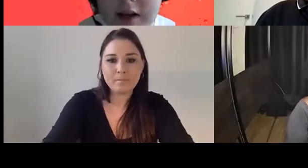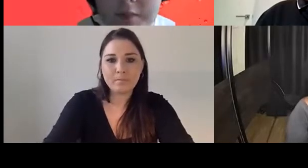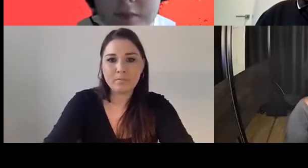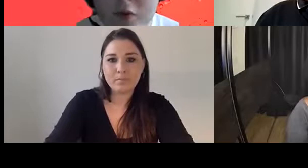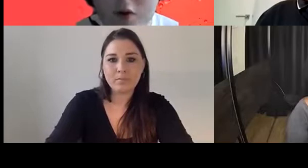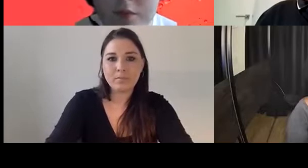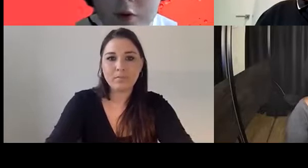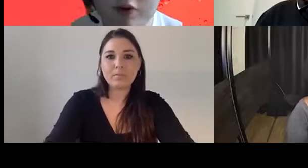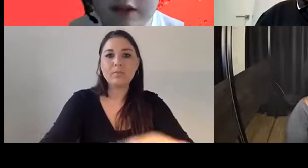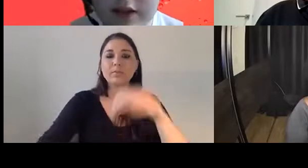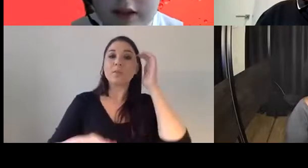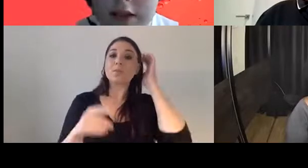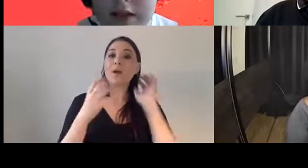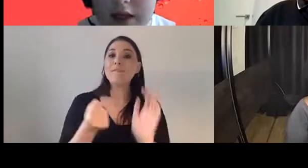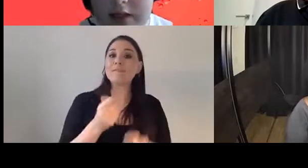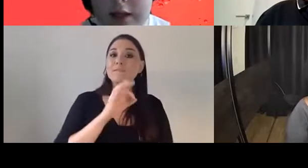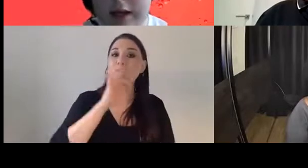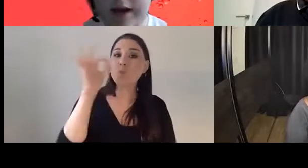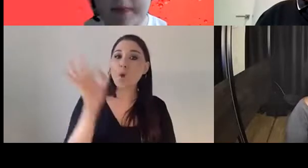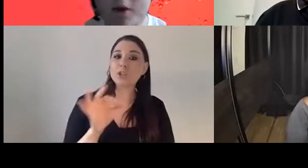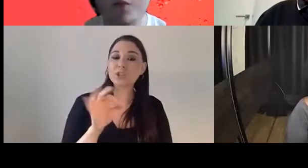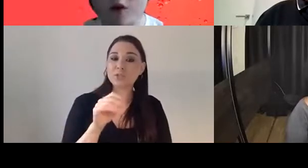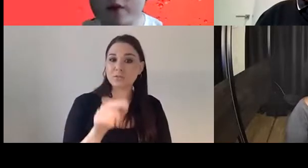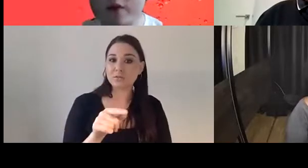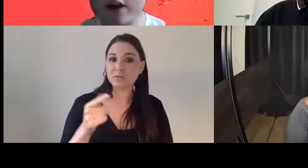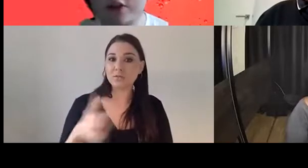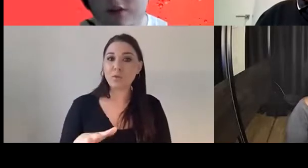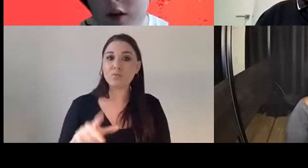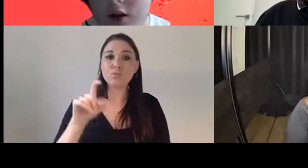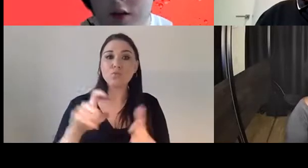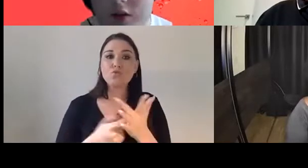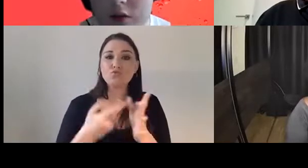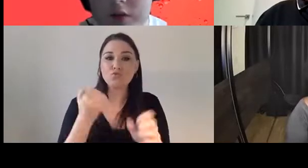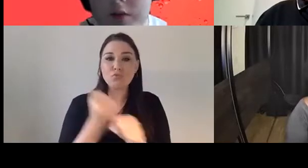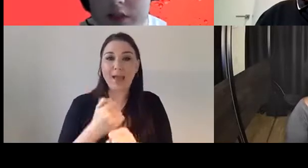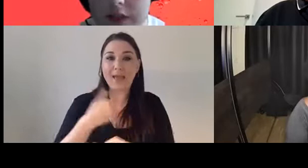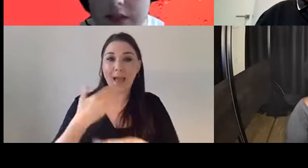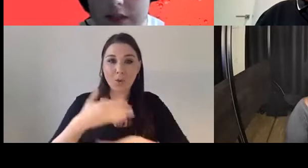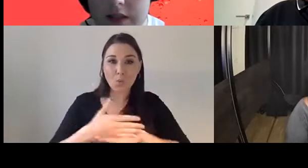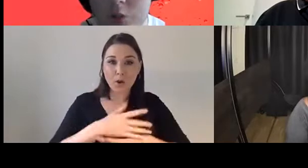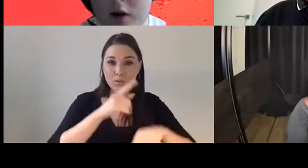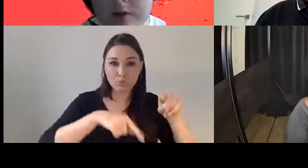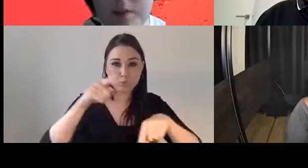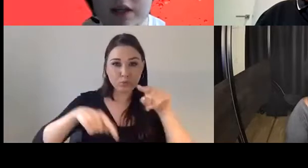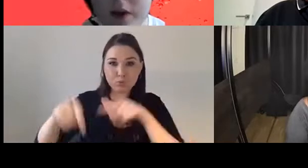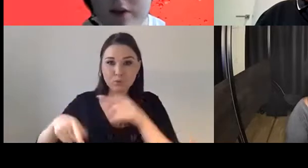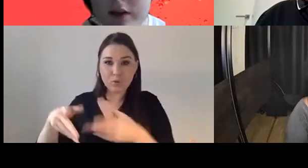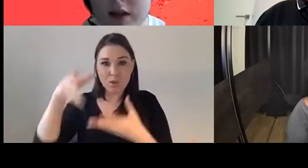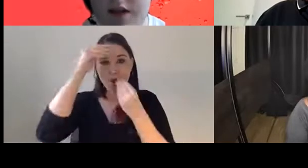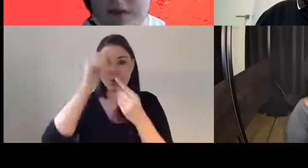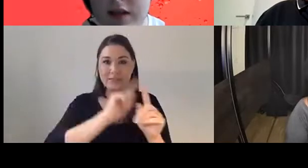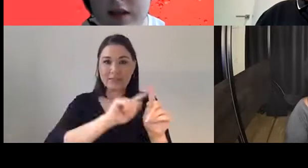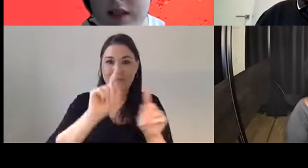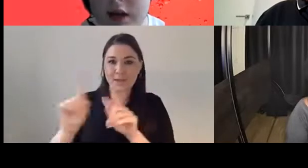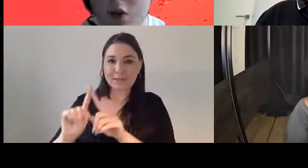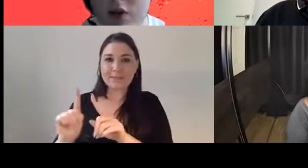here from Craig. He said, I work with a range of young learners with different disabilities, and one of the biggest barriers